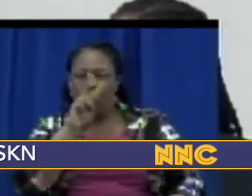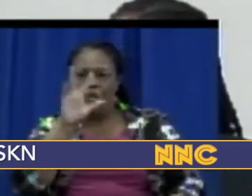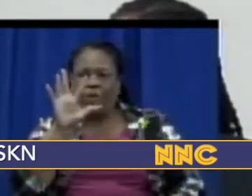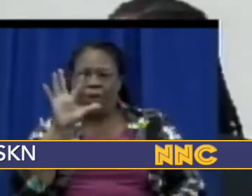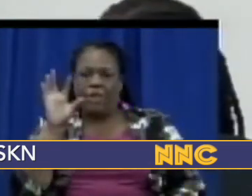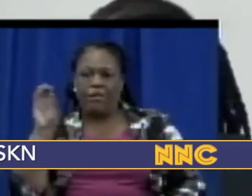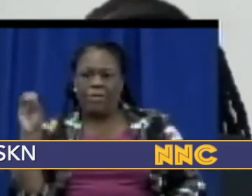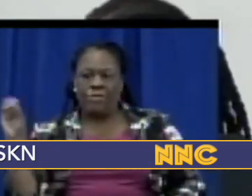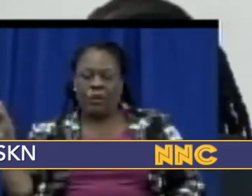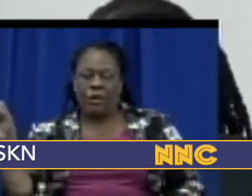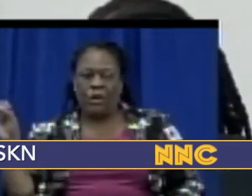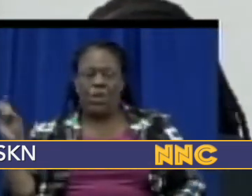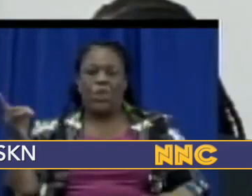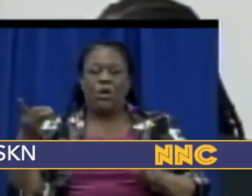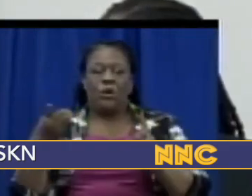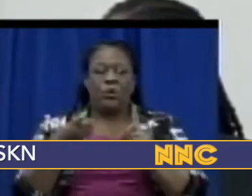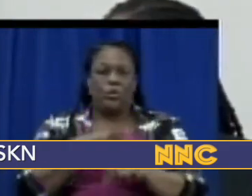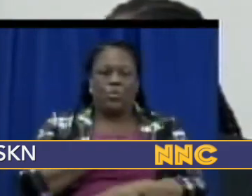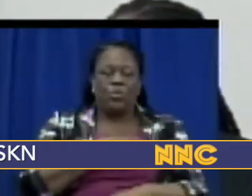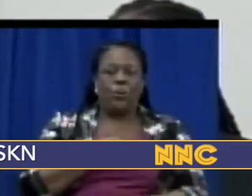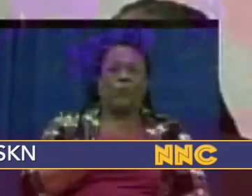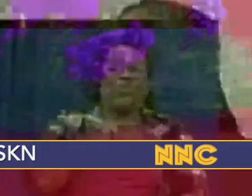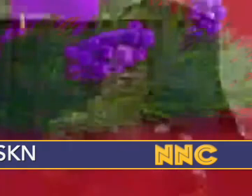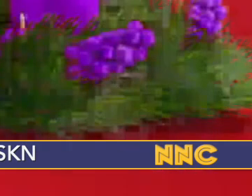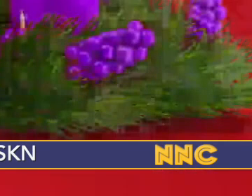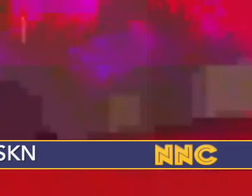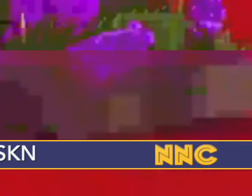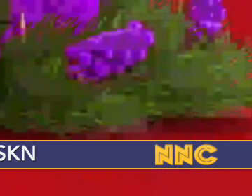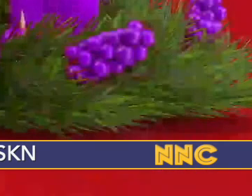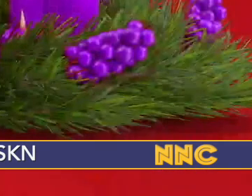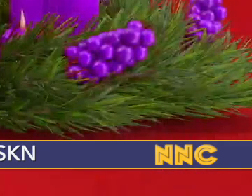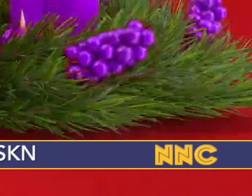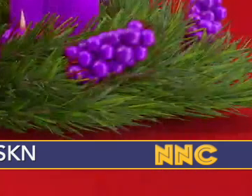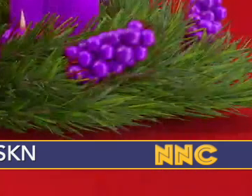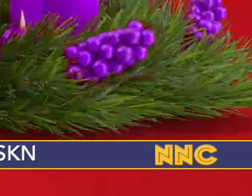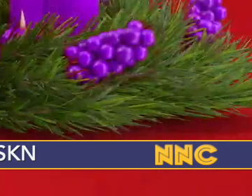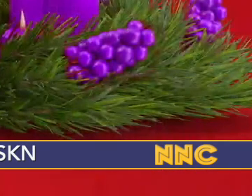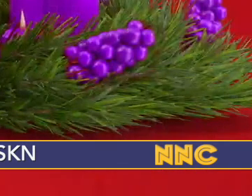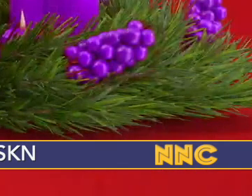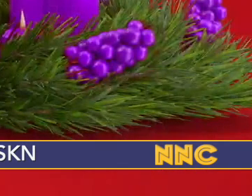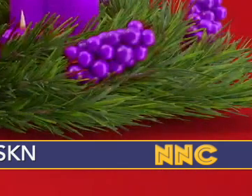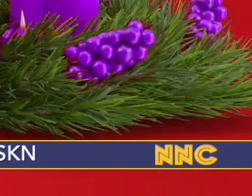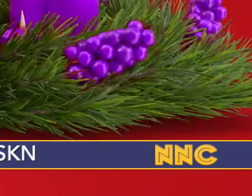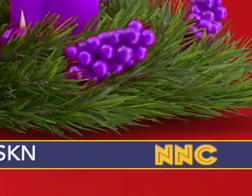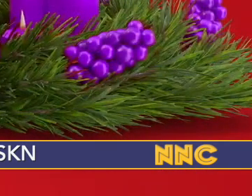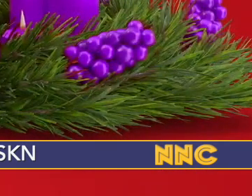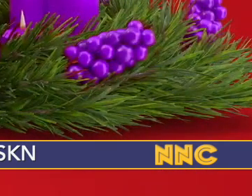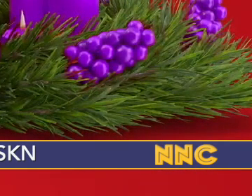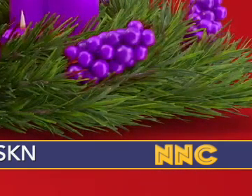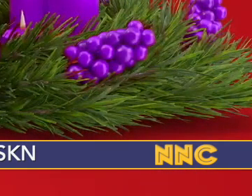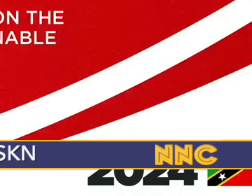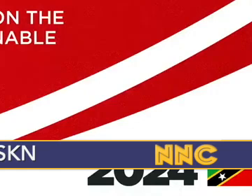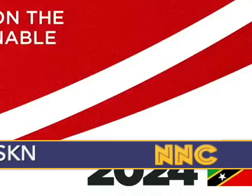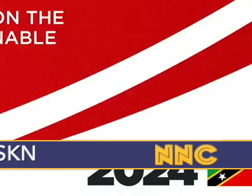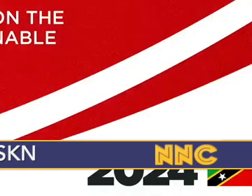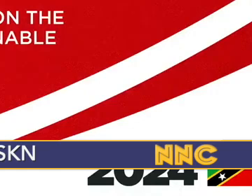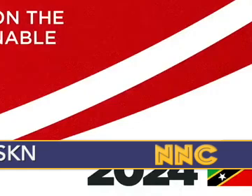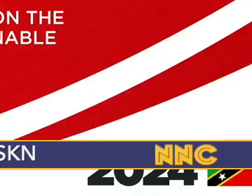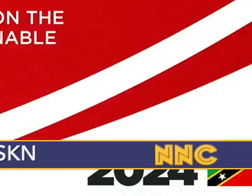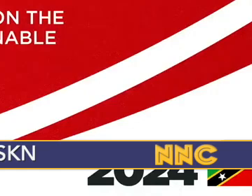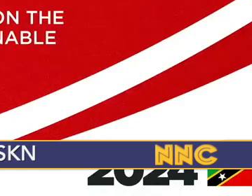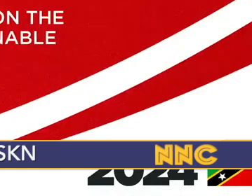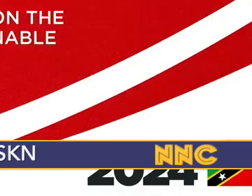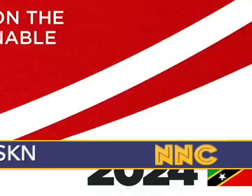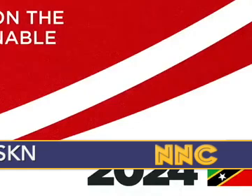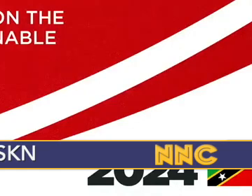to $3,500. Prime Minister Drew was delivering his 2024 budget address with the theme,